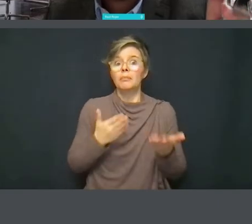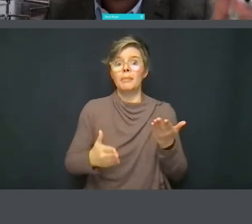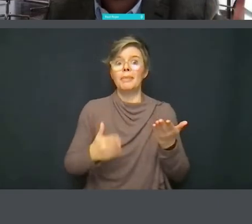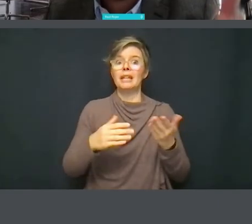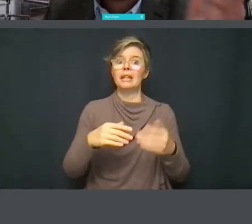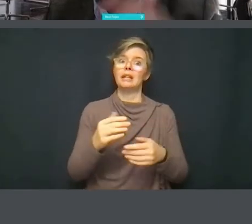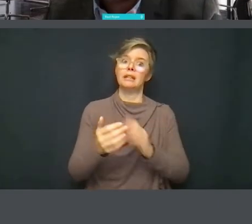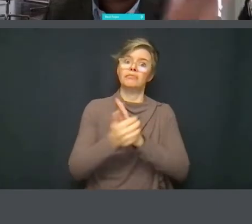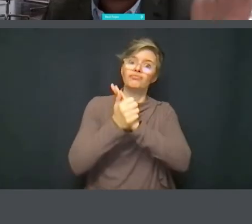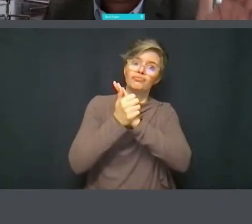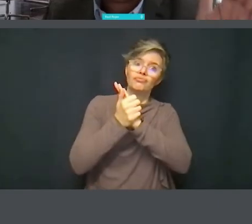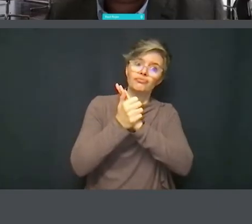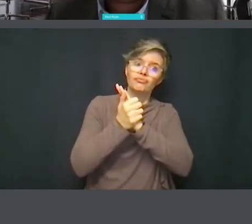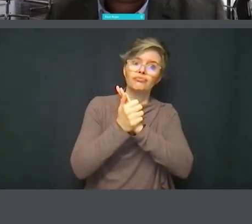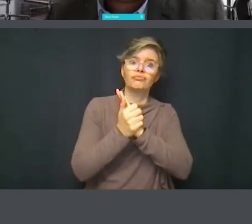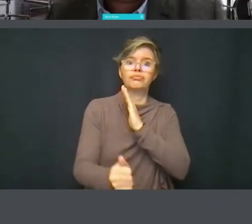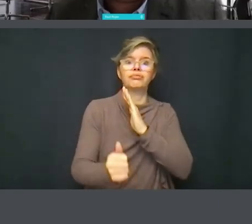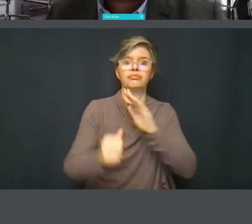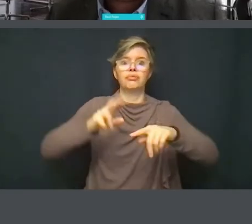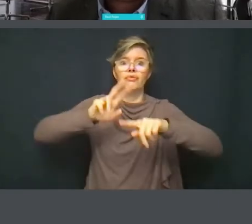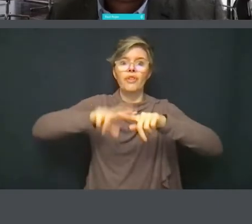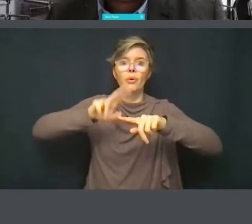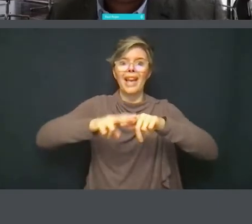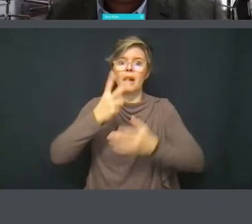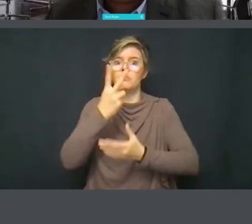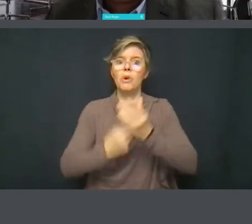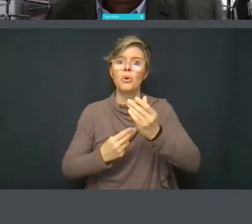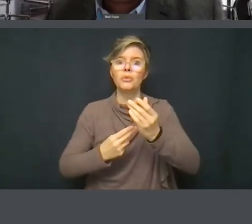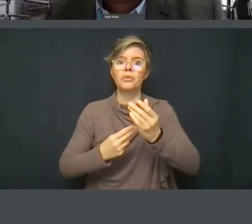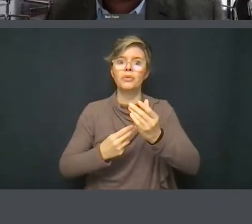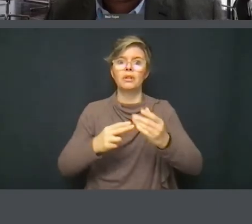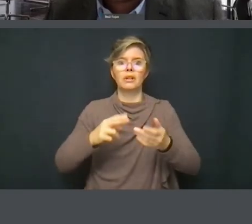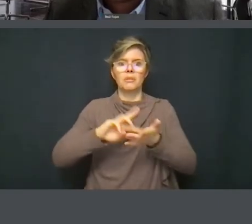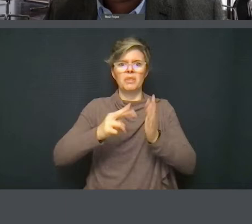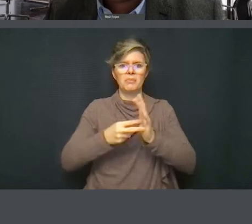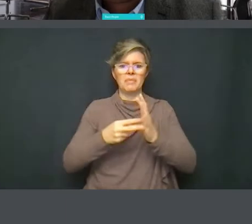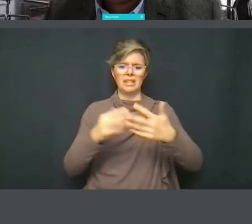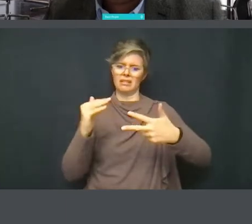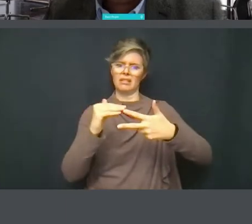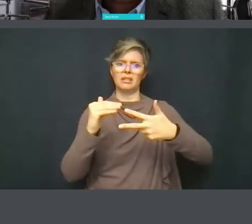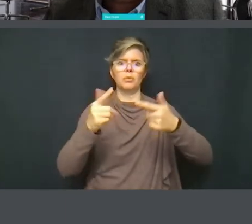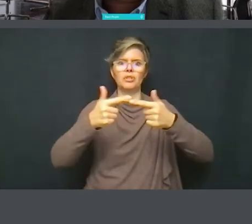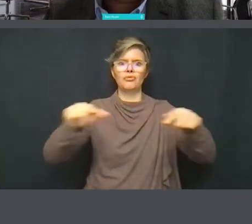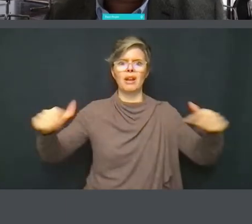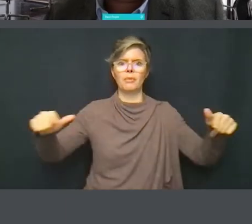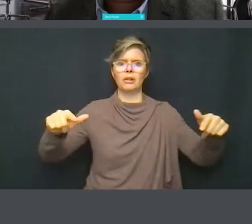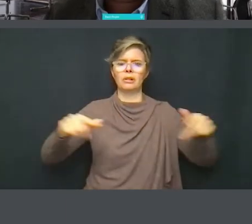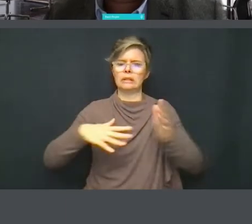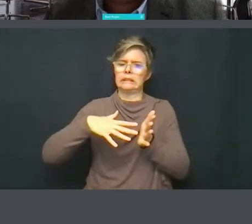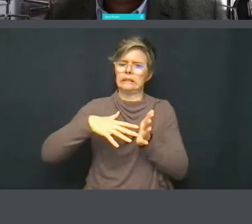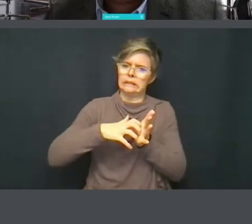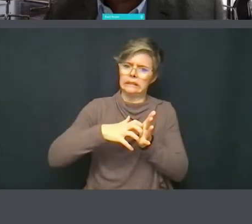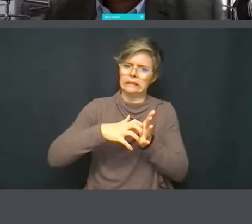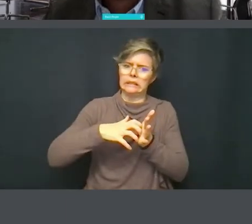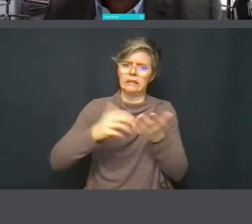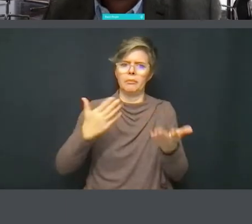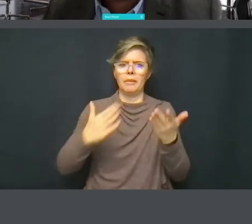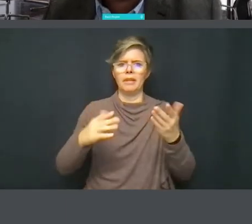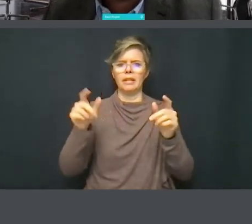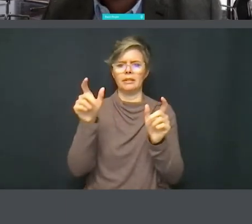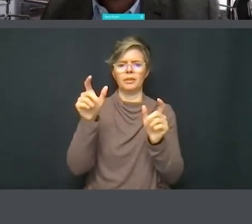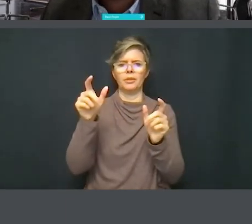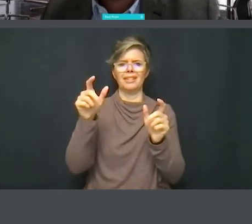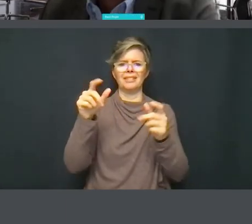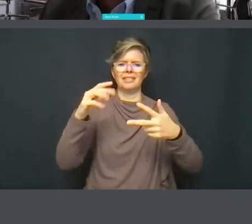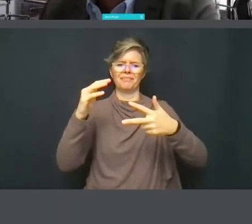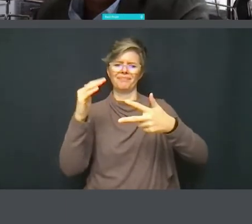grammar definitely is stronger and weaker in the other language, and their phonology too. And then this could be another kid, and that could be another kid. This could also